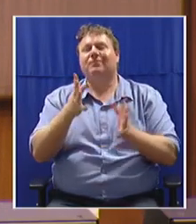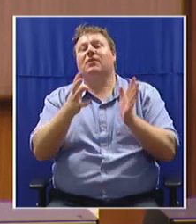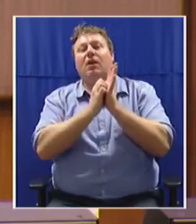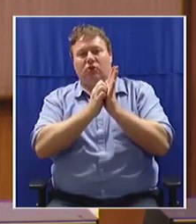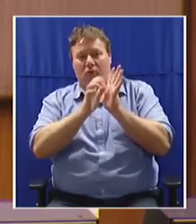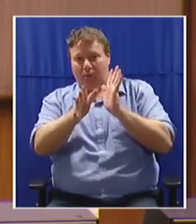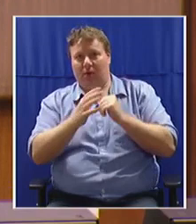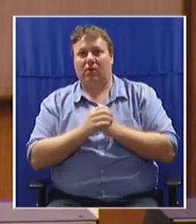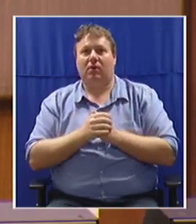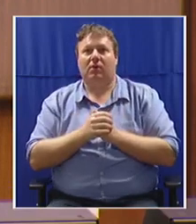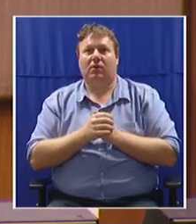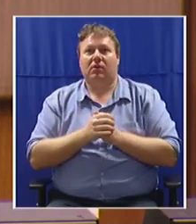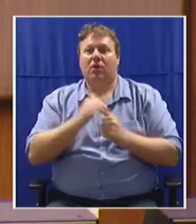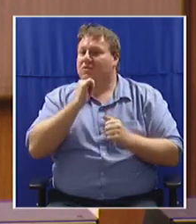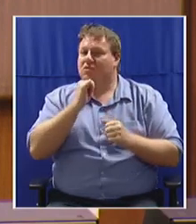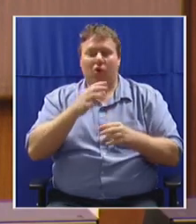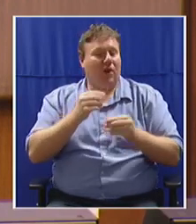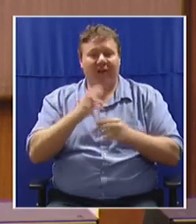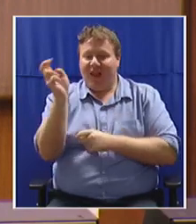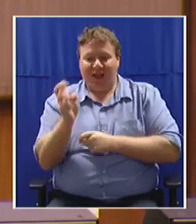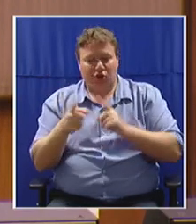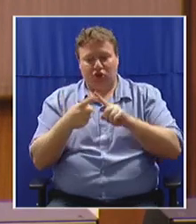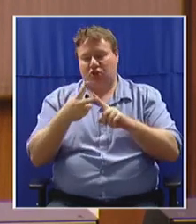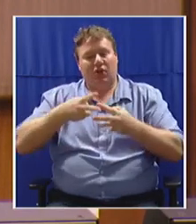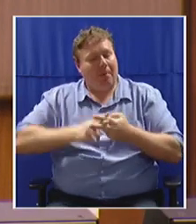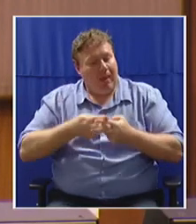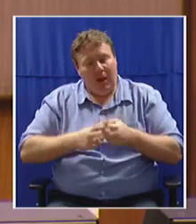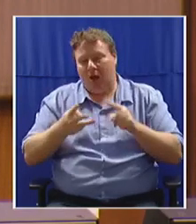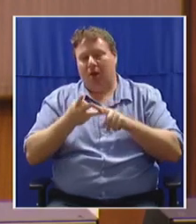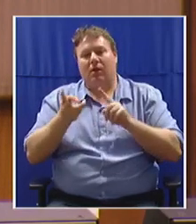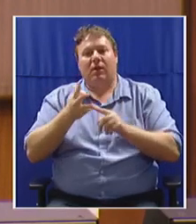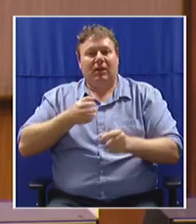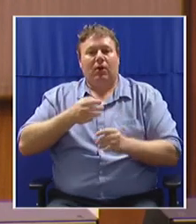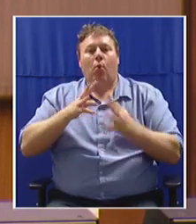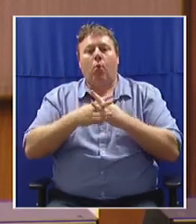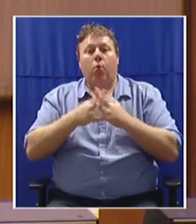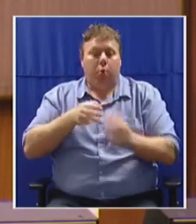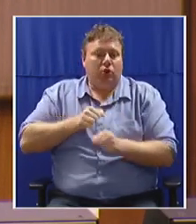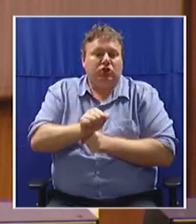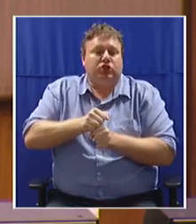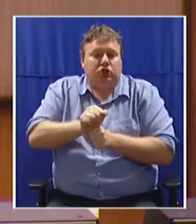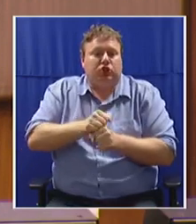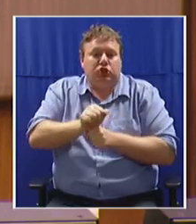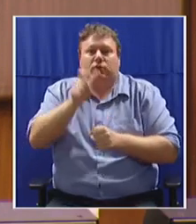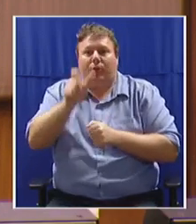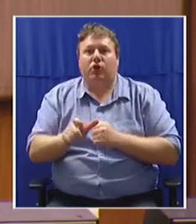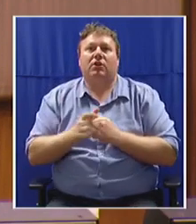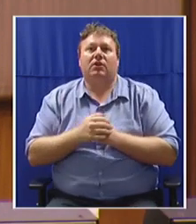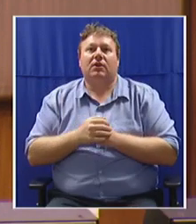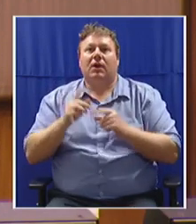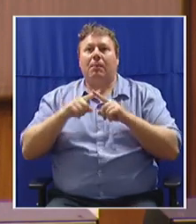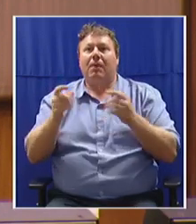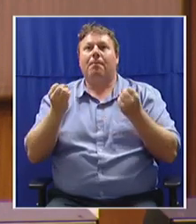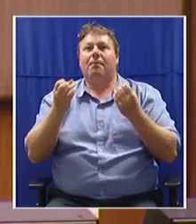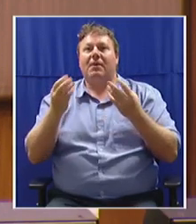Africa has a shortage of plumbers, electricians, carpenters, and things. At the same time, we have millions of people